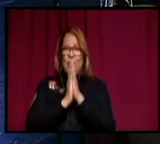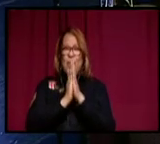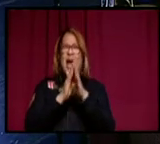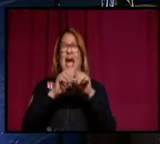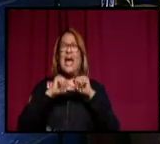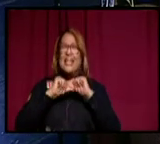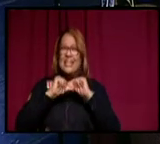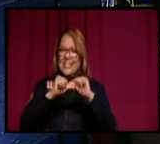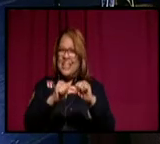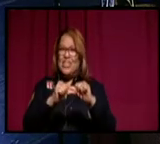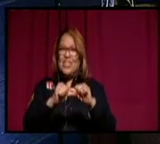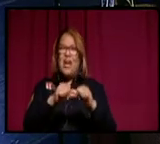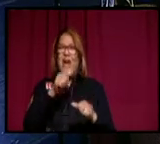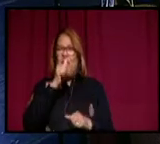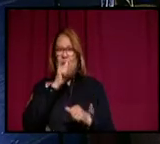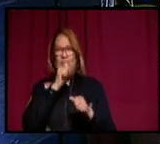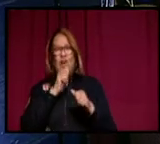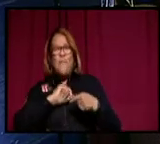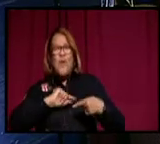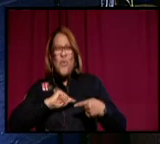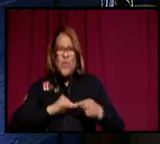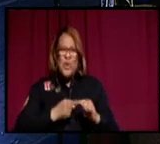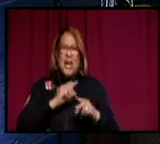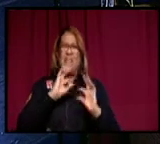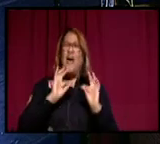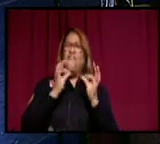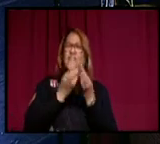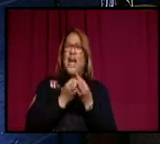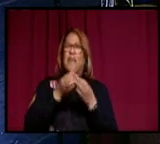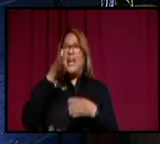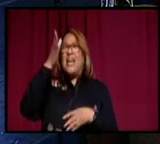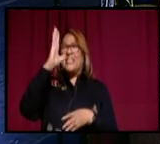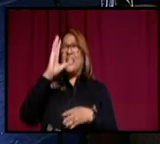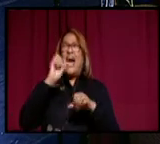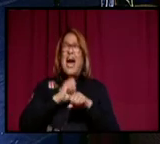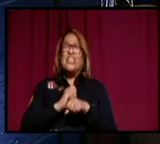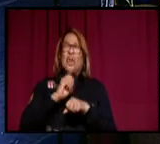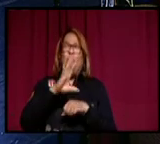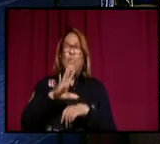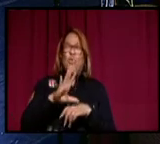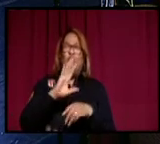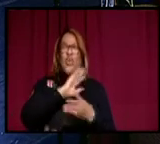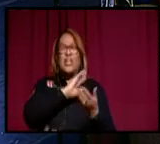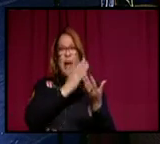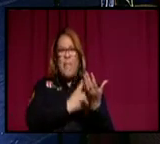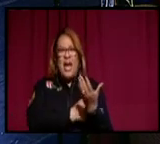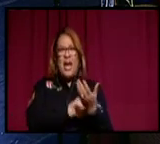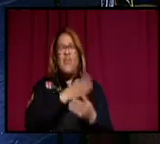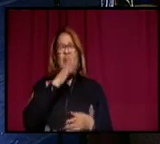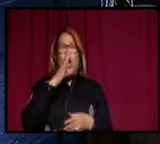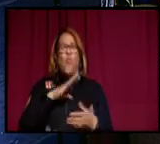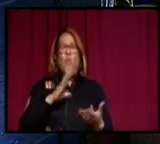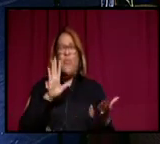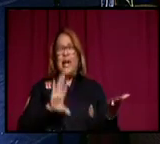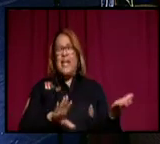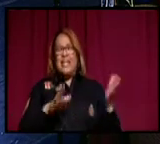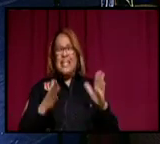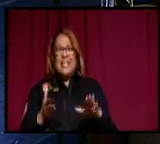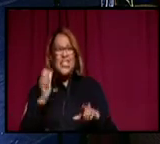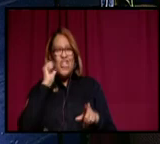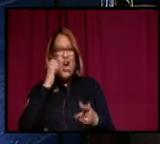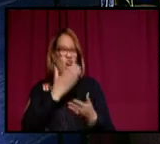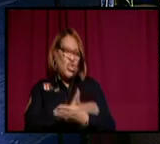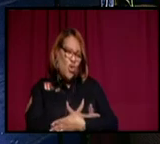bereaved families and asking God to move on their behalf. I want to say a prayer for a young lady that lost her daughter on yesterday,